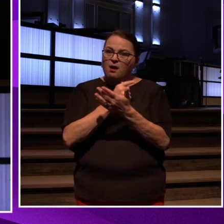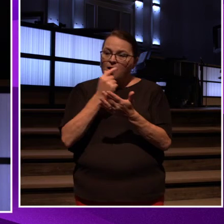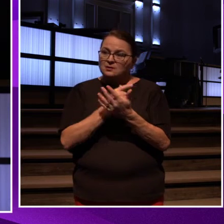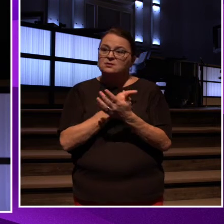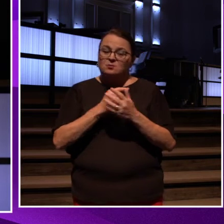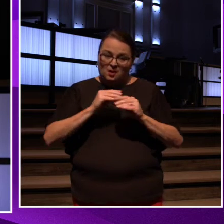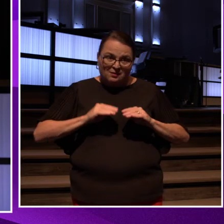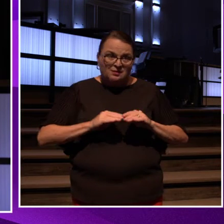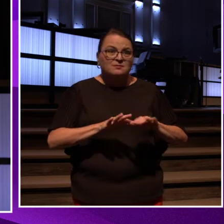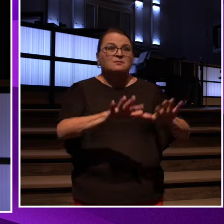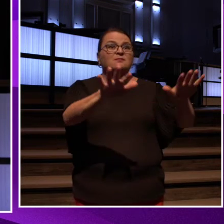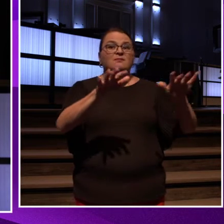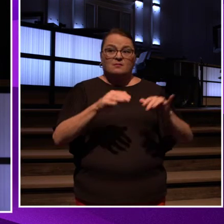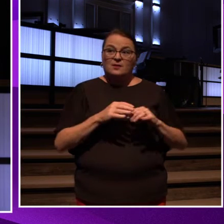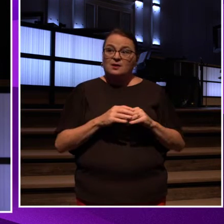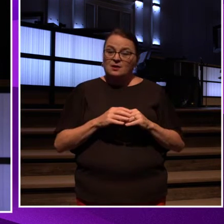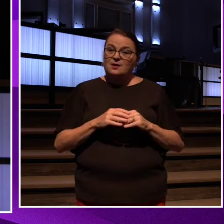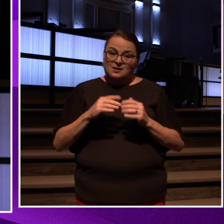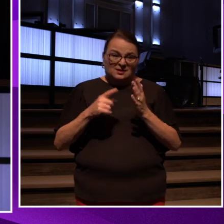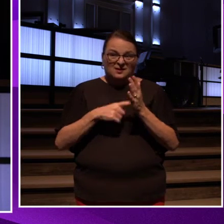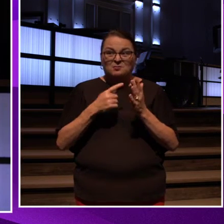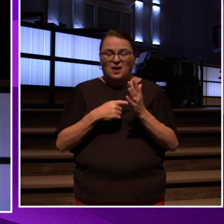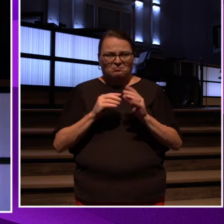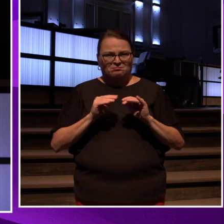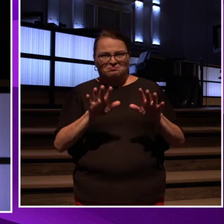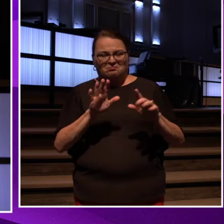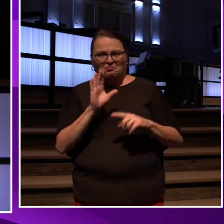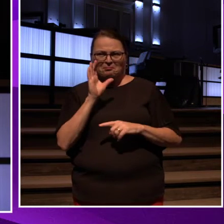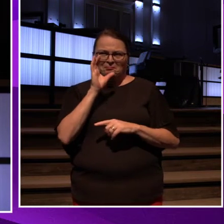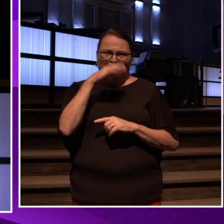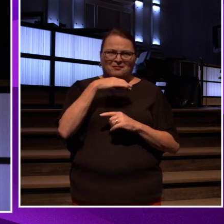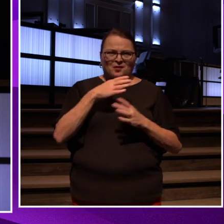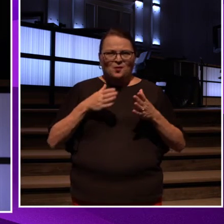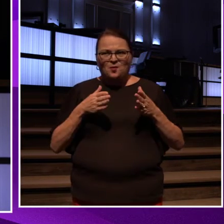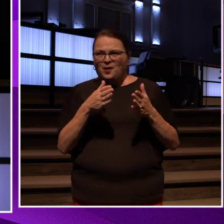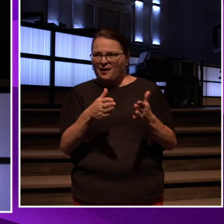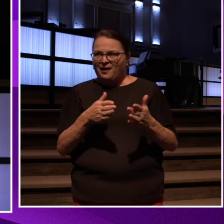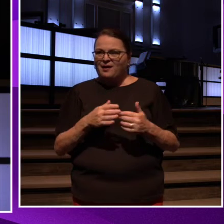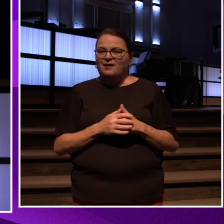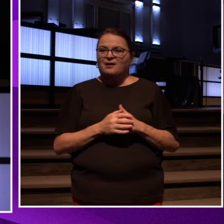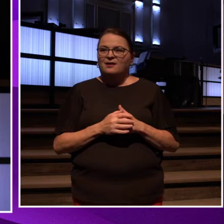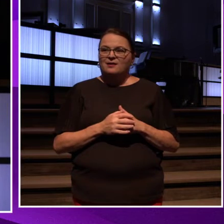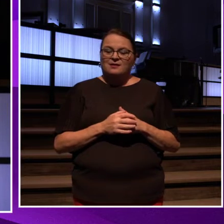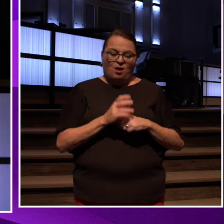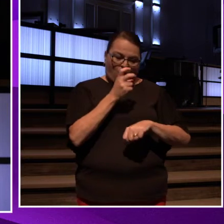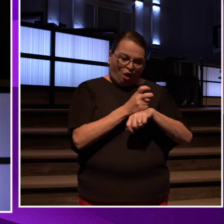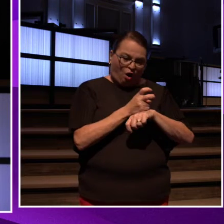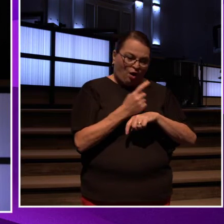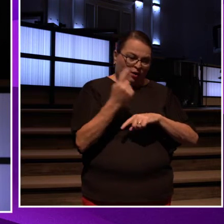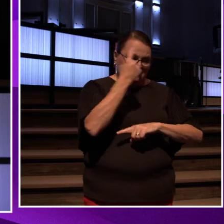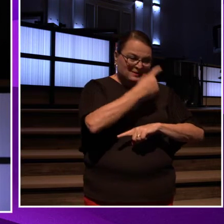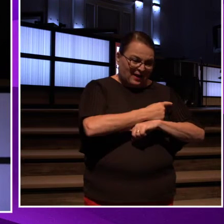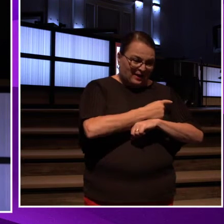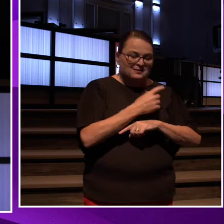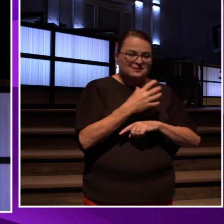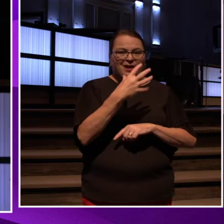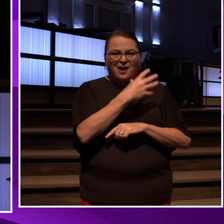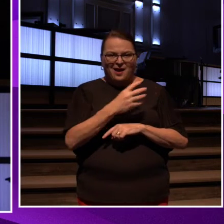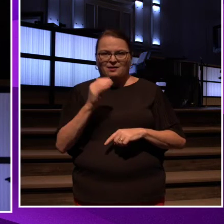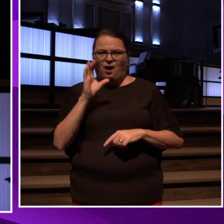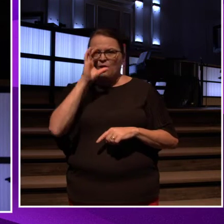also advances at times in unusual ways. Difficult days and unusual